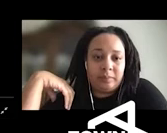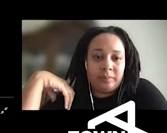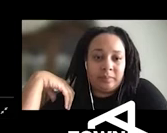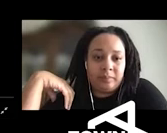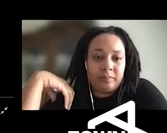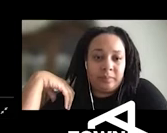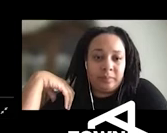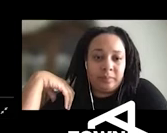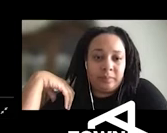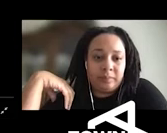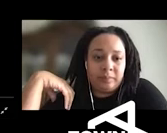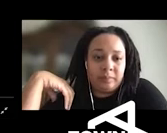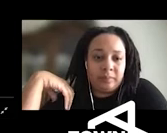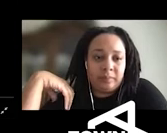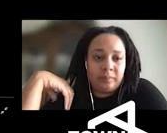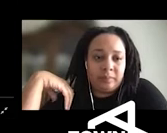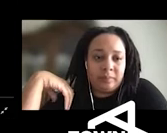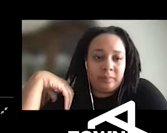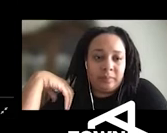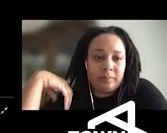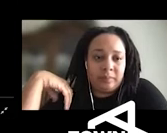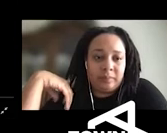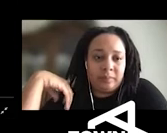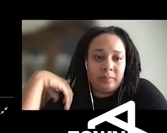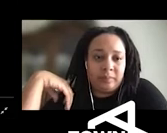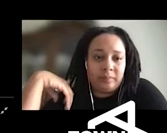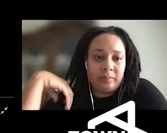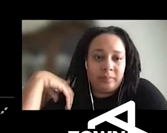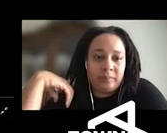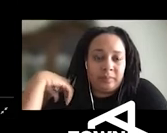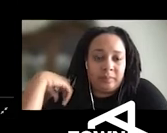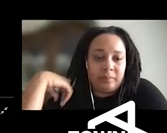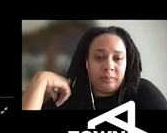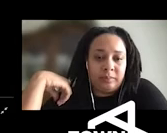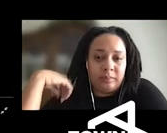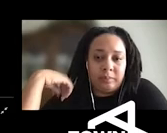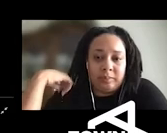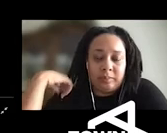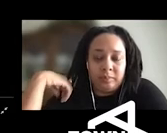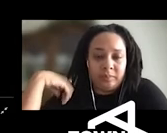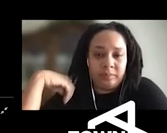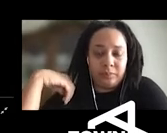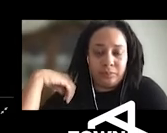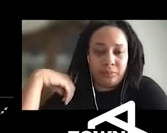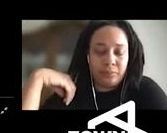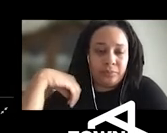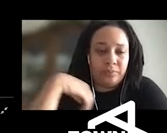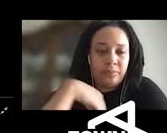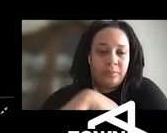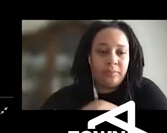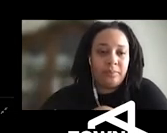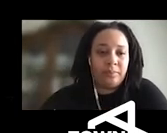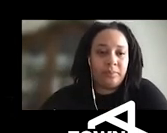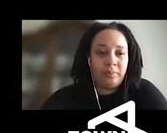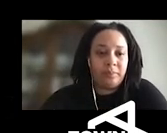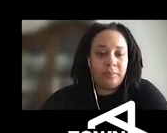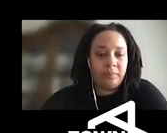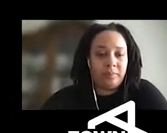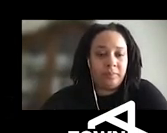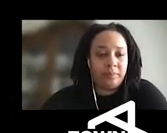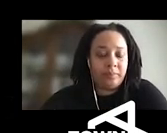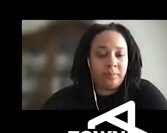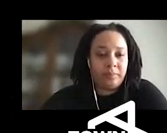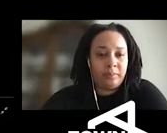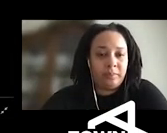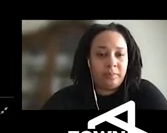of African-American people that was described. It was in Philadelphia, but it also prescribed national programs.